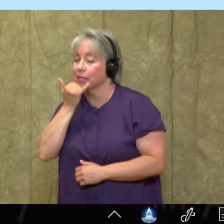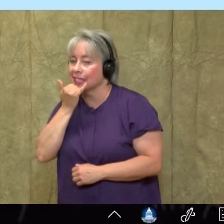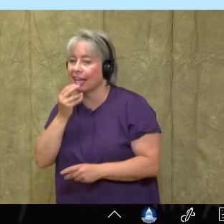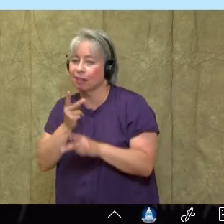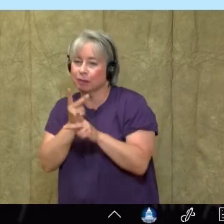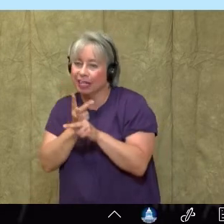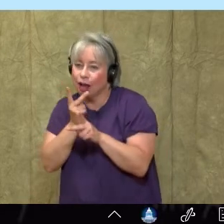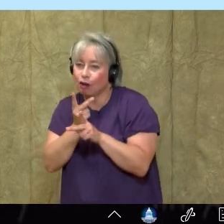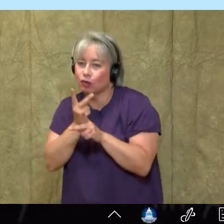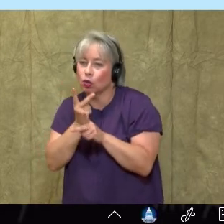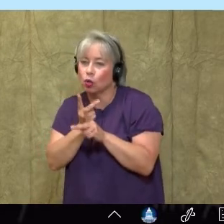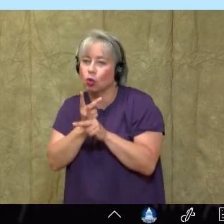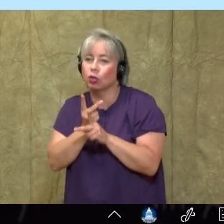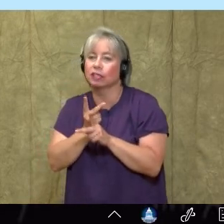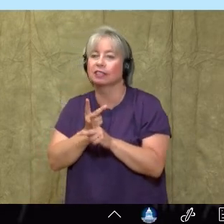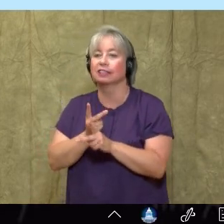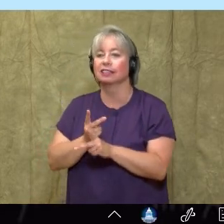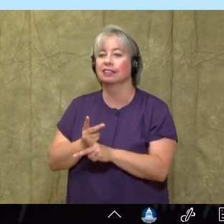is negative 2.